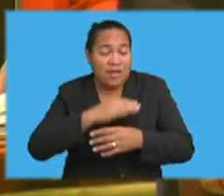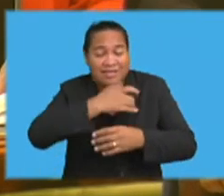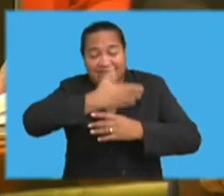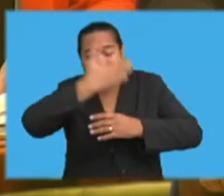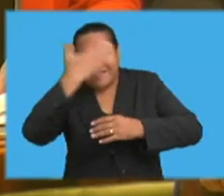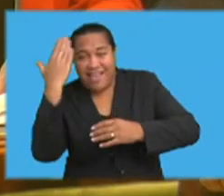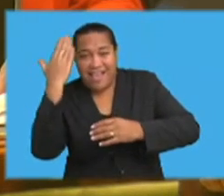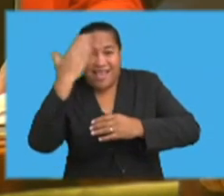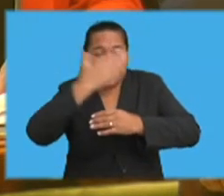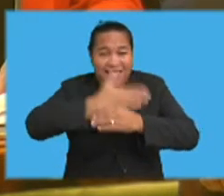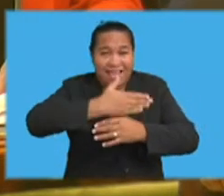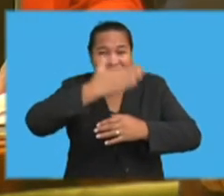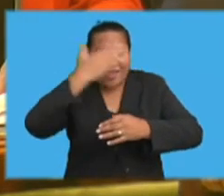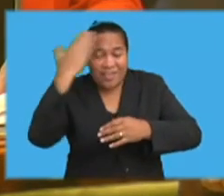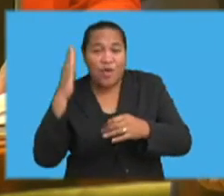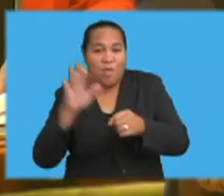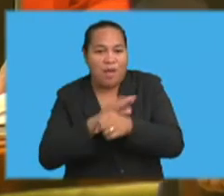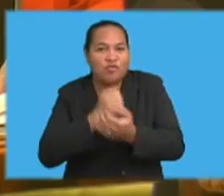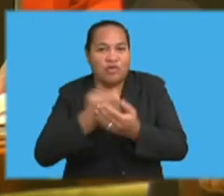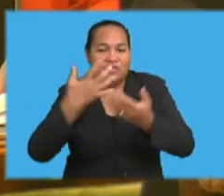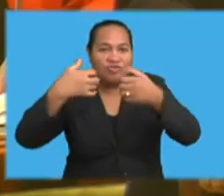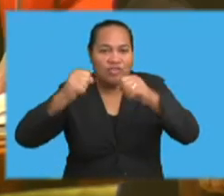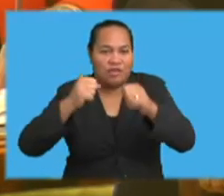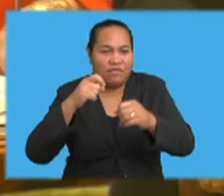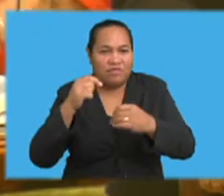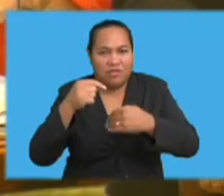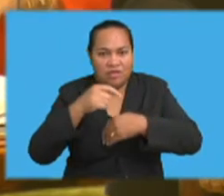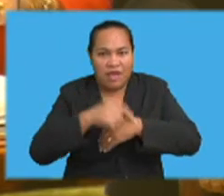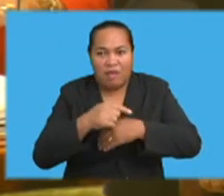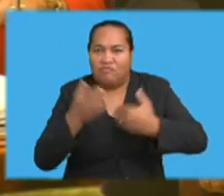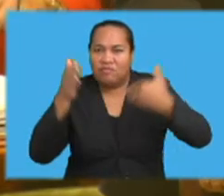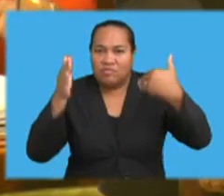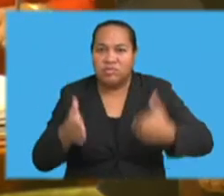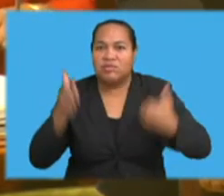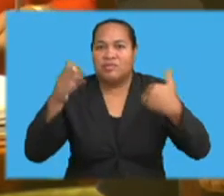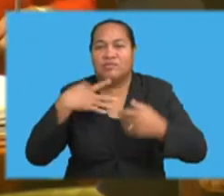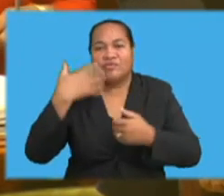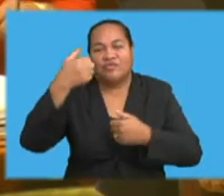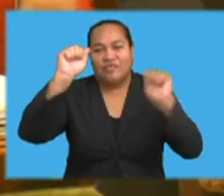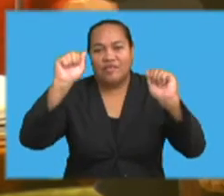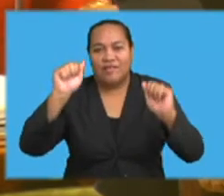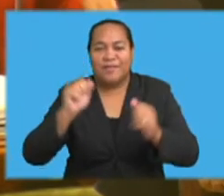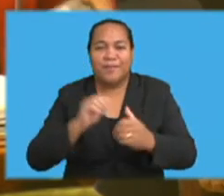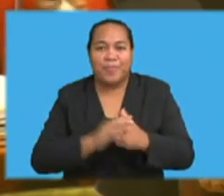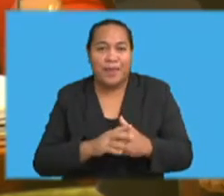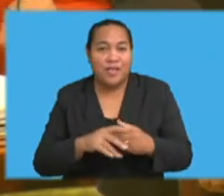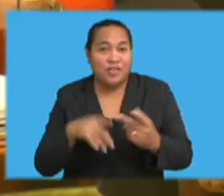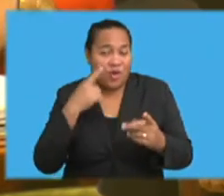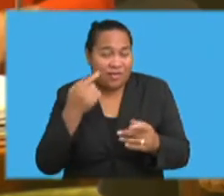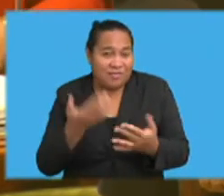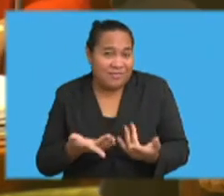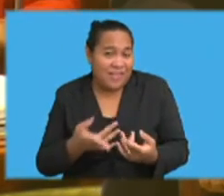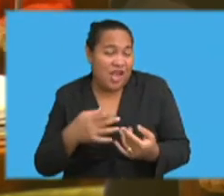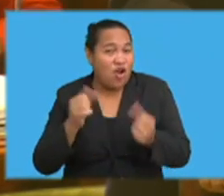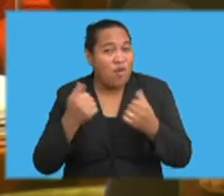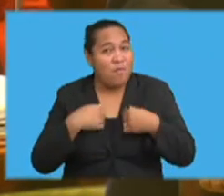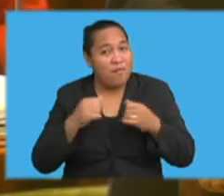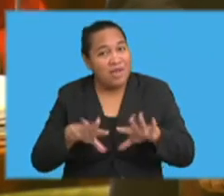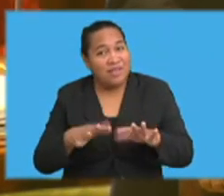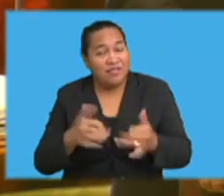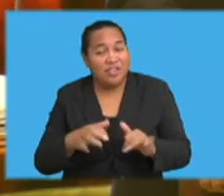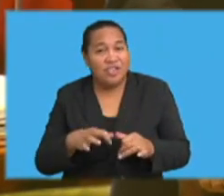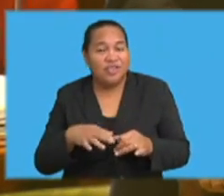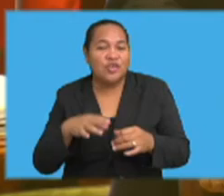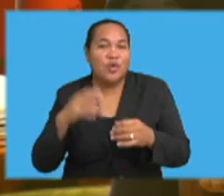ensure this was done in a timely fashion, and I commend them. In addition, reticulation work has been completed and ready for commissioning